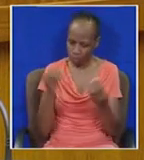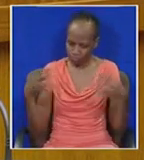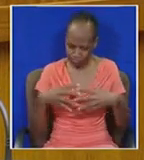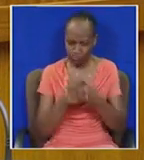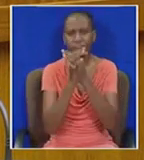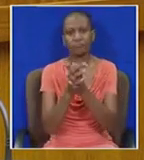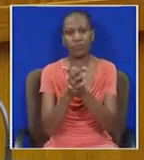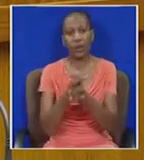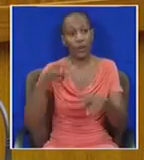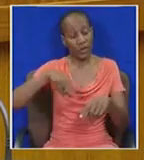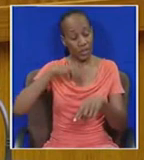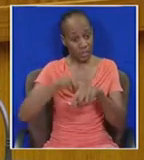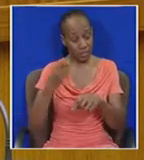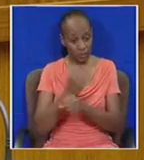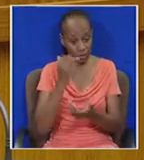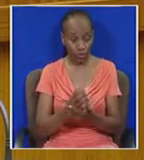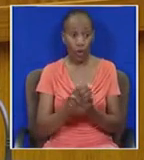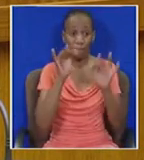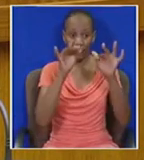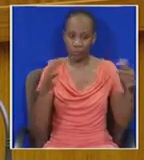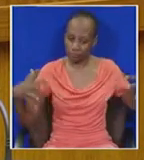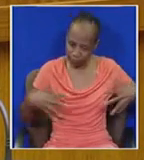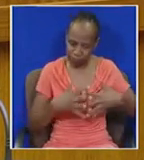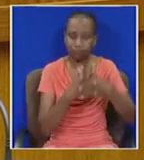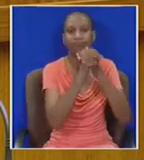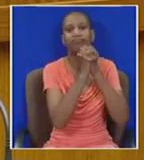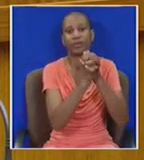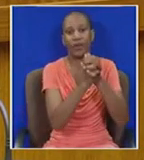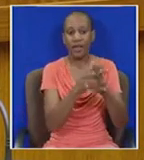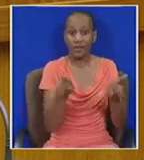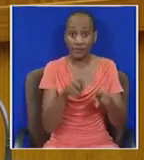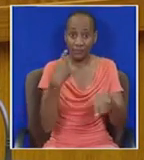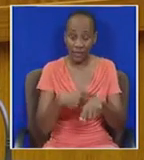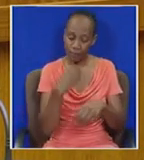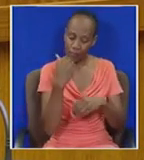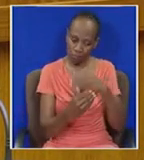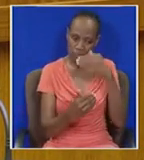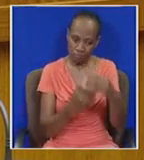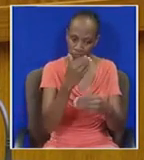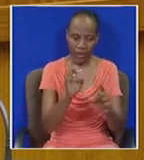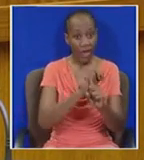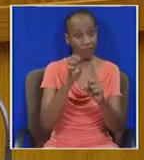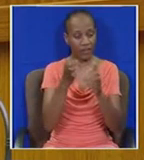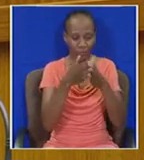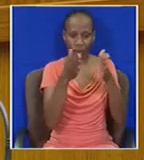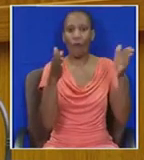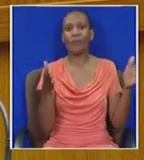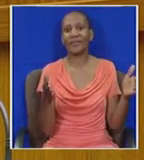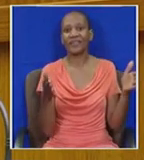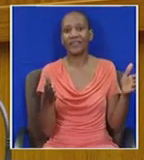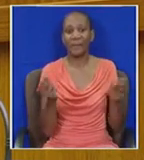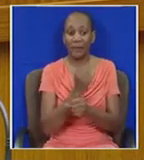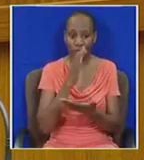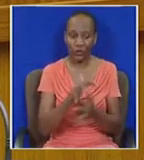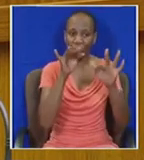to which a society is coherent, united, and functional in providing an environment within which its